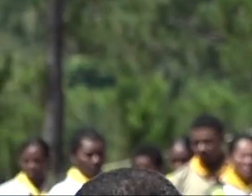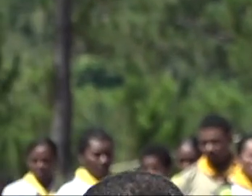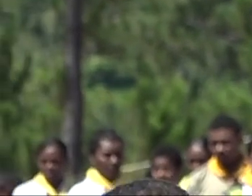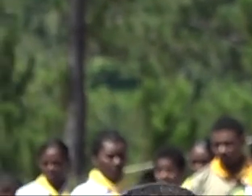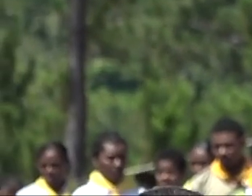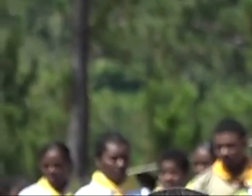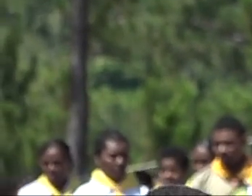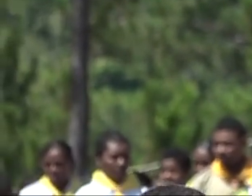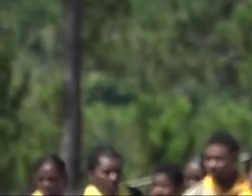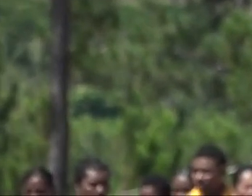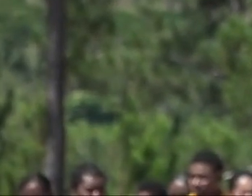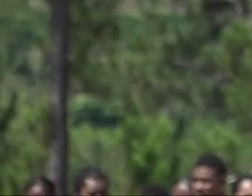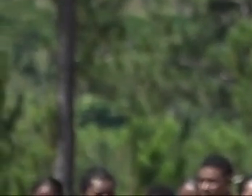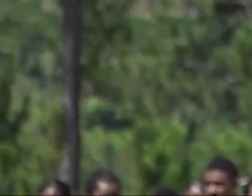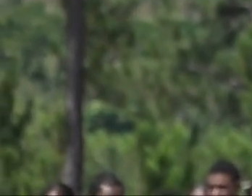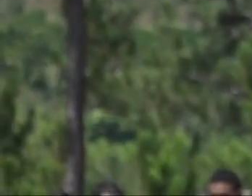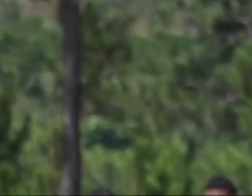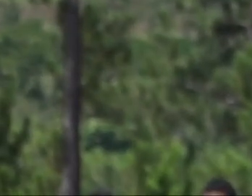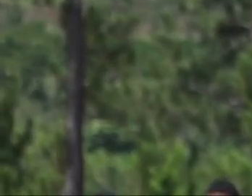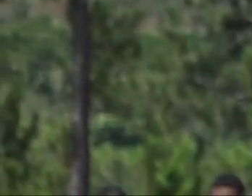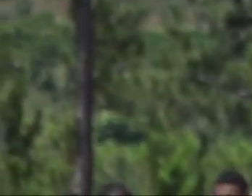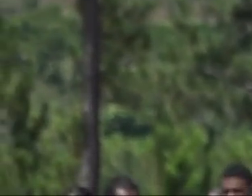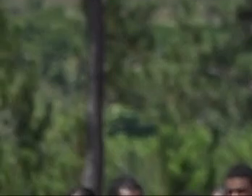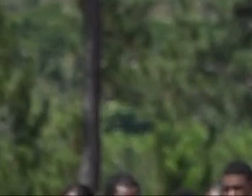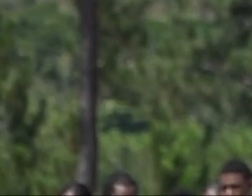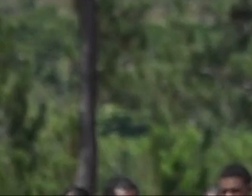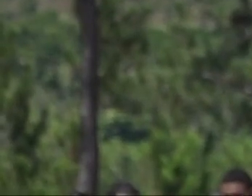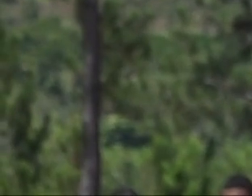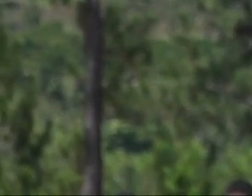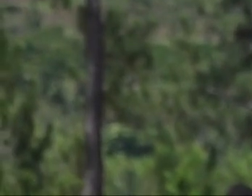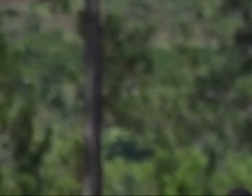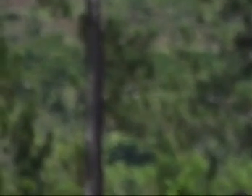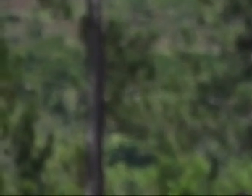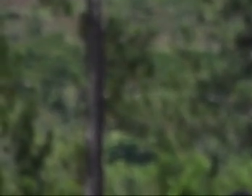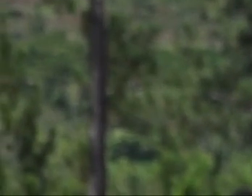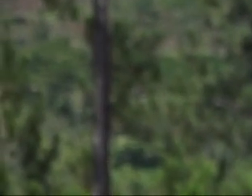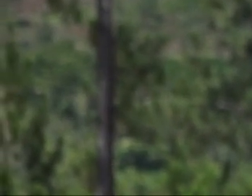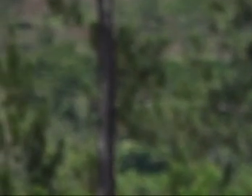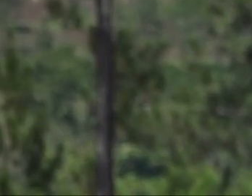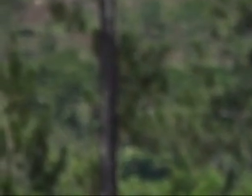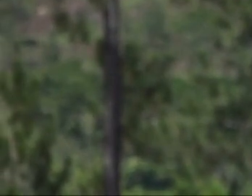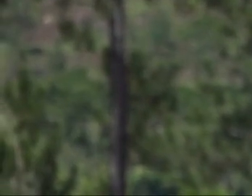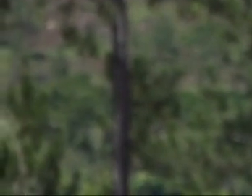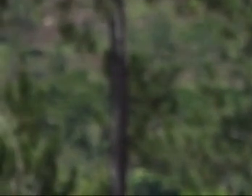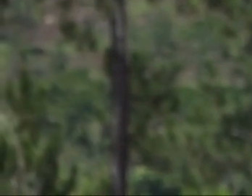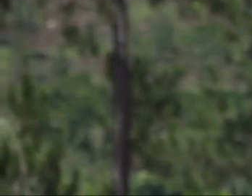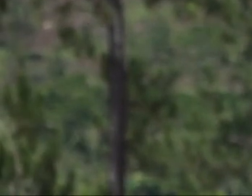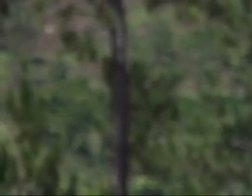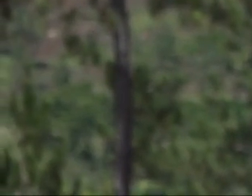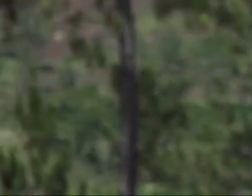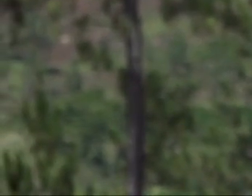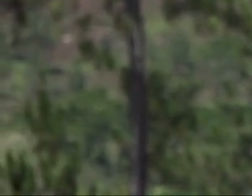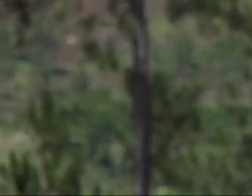noi. Sando asigibina niwa. Santa ida boy ben rai soli. Ra sosowo ibiti sando